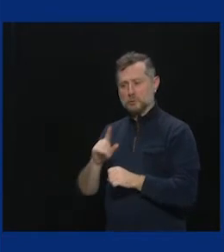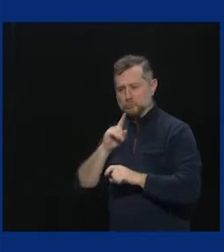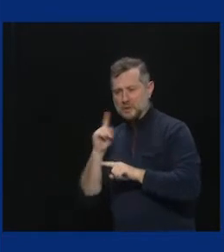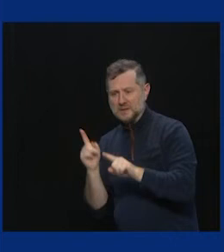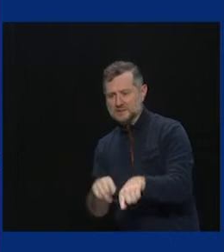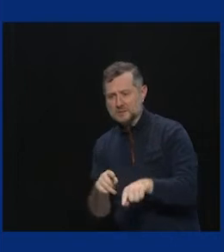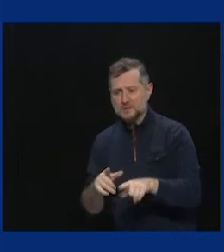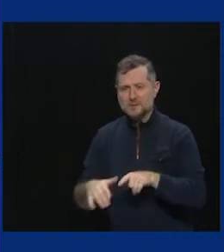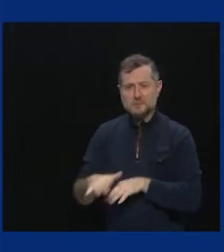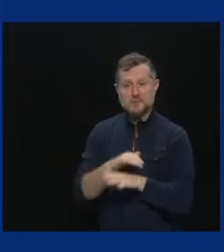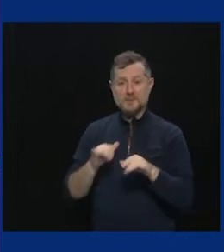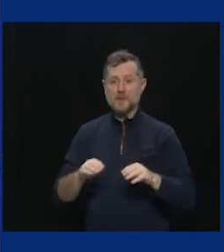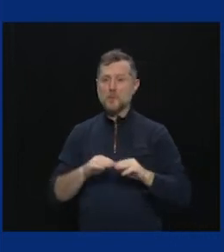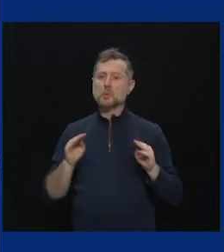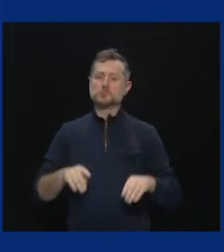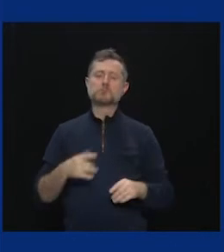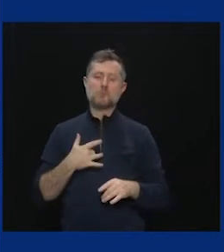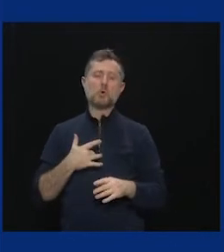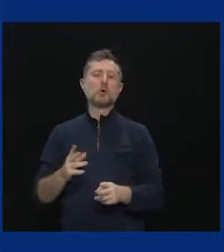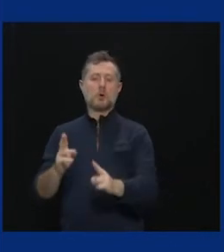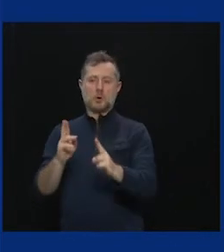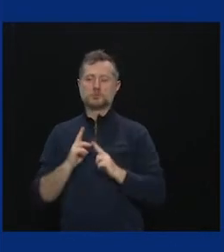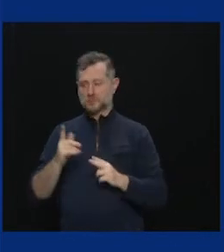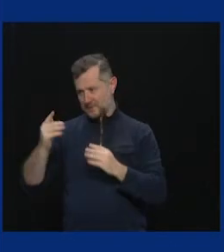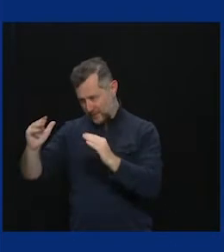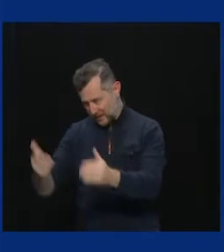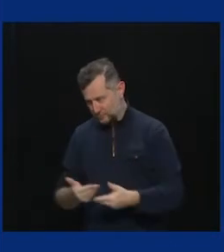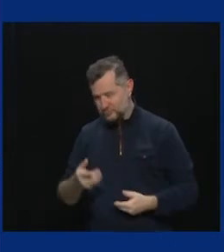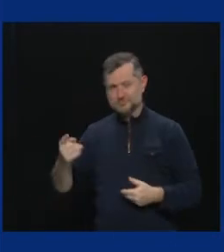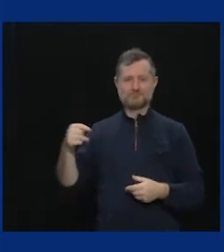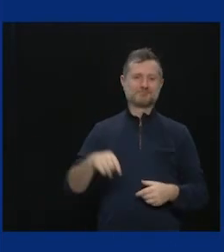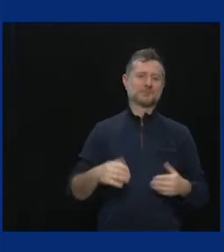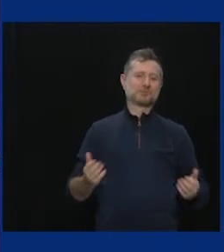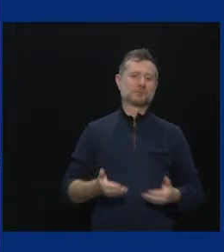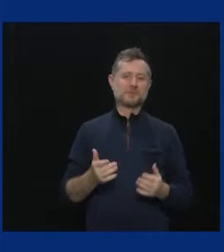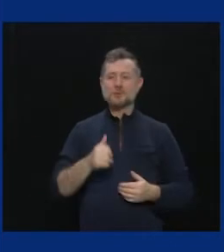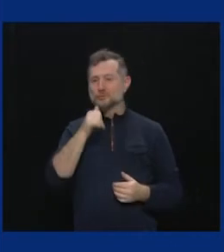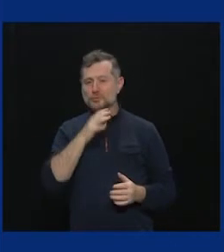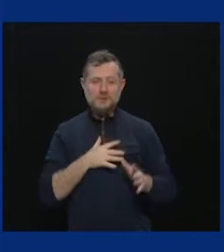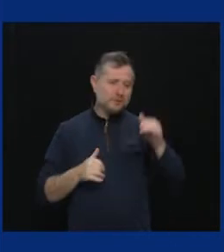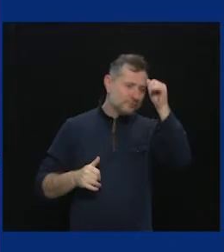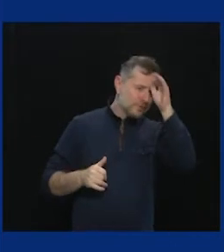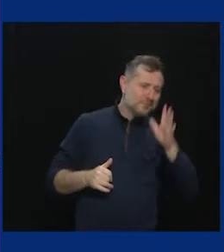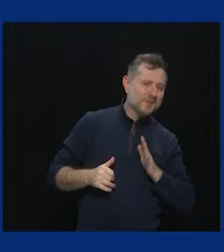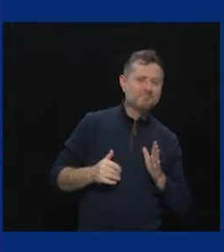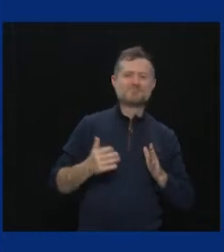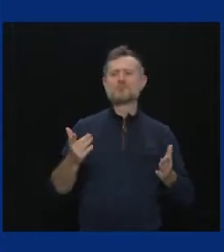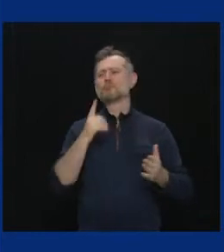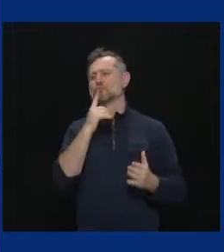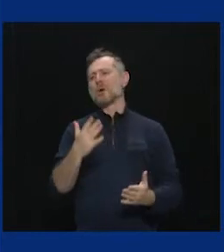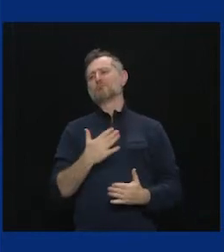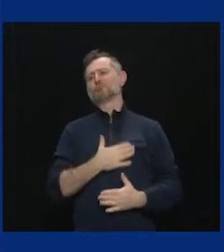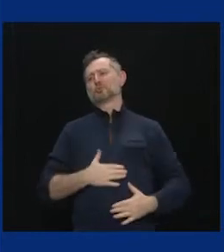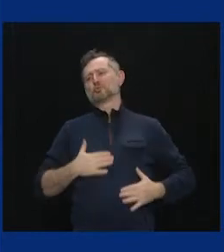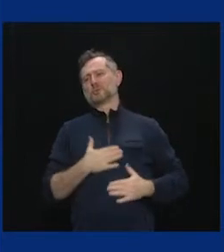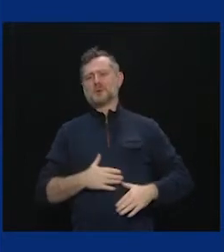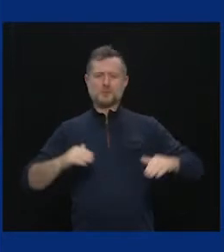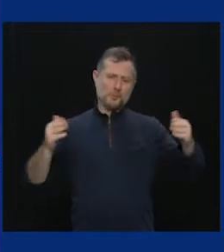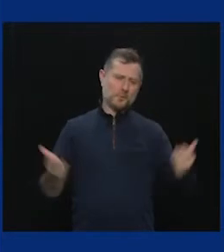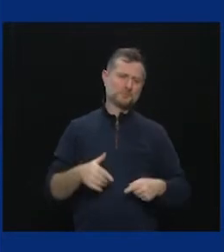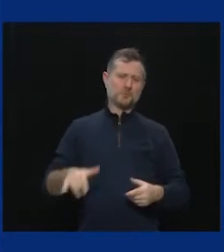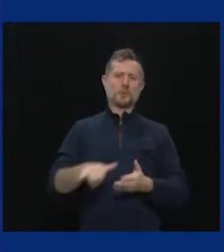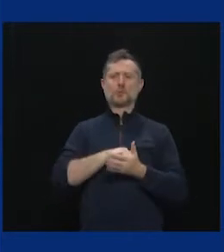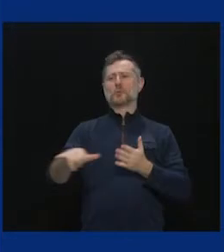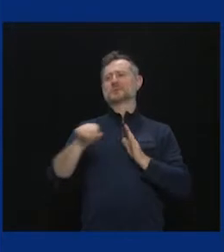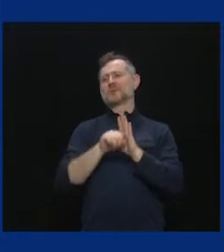today. Ladies and gentlemen, it is my very great pleasure to introduce New York State's 57th